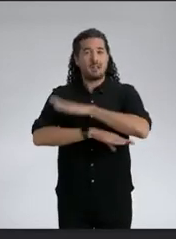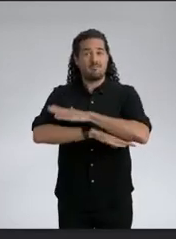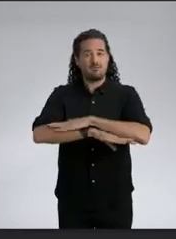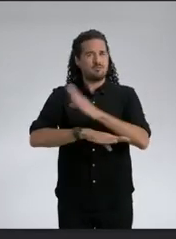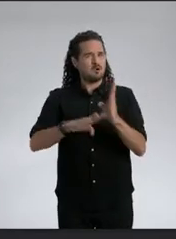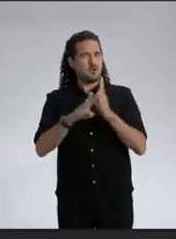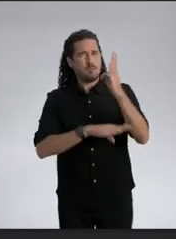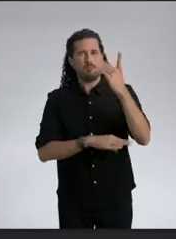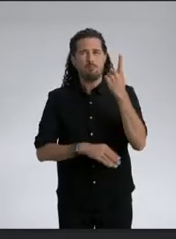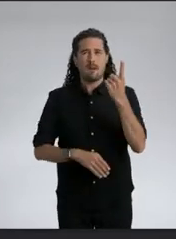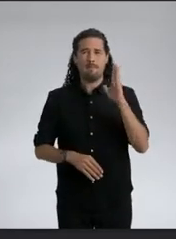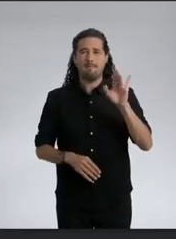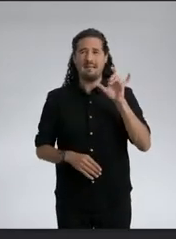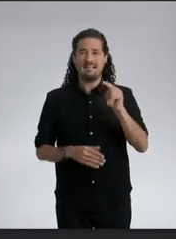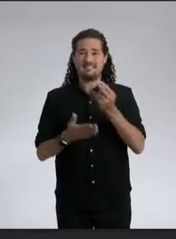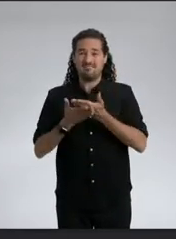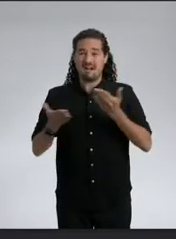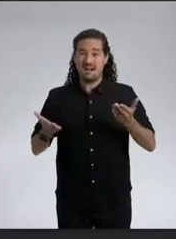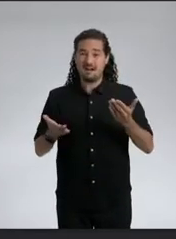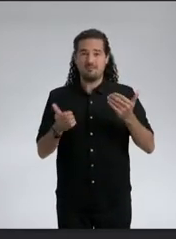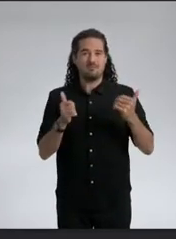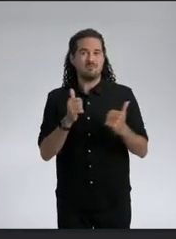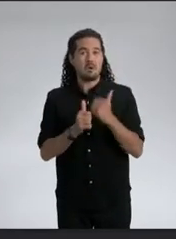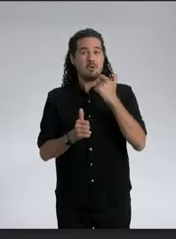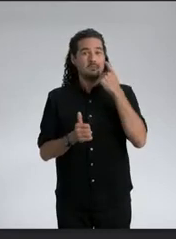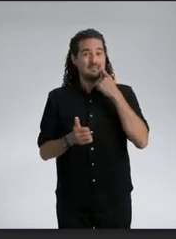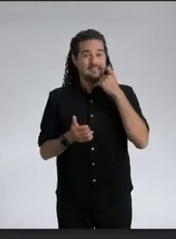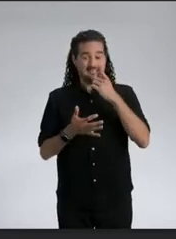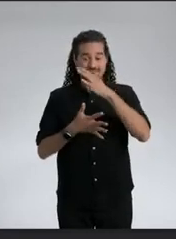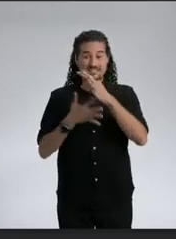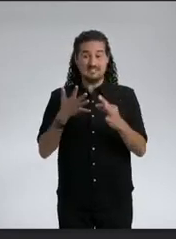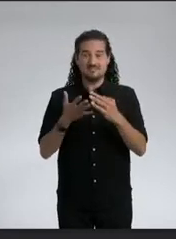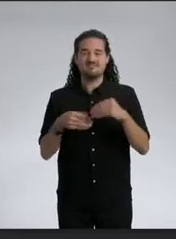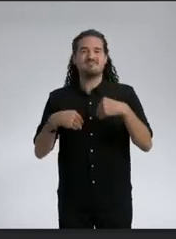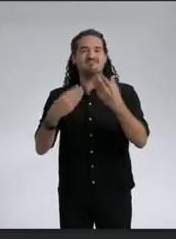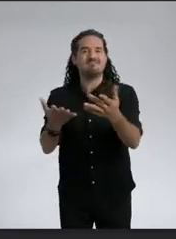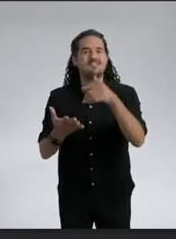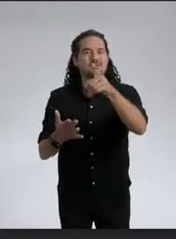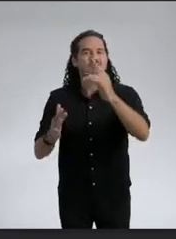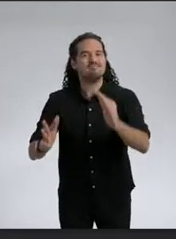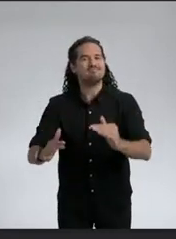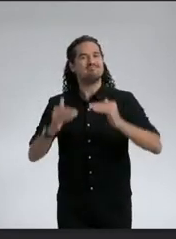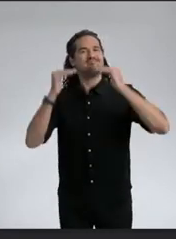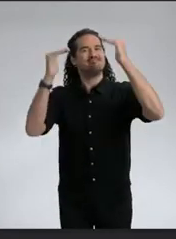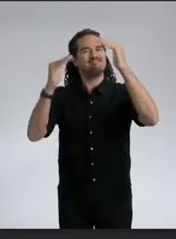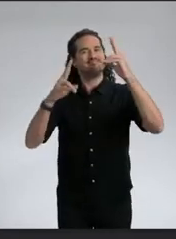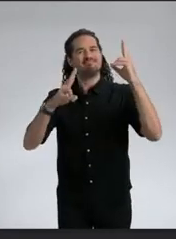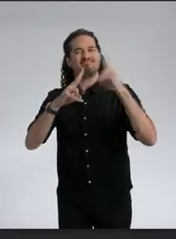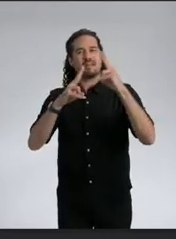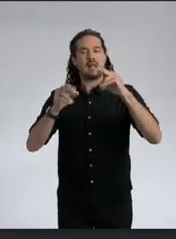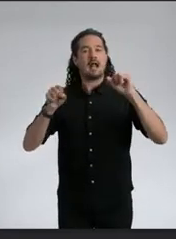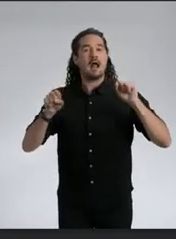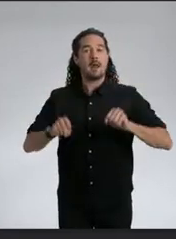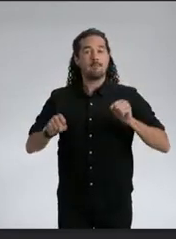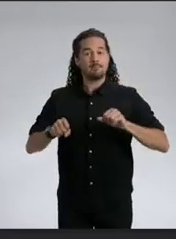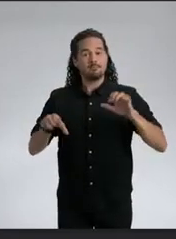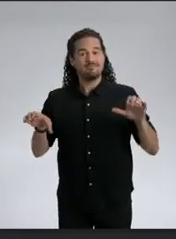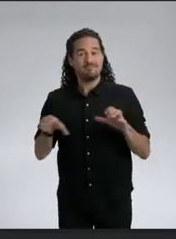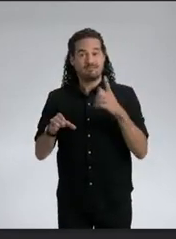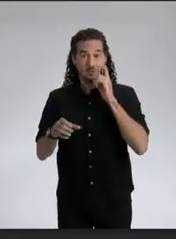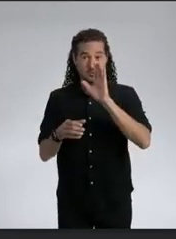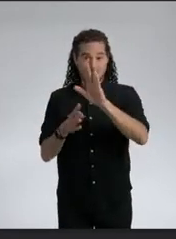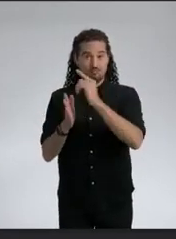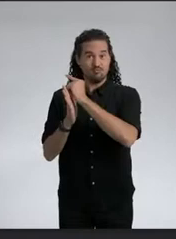the latest features and developer tools to enable you to unleash all new levels of capability and performance for your graphics pro